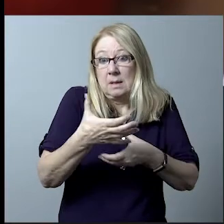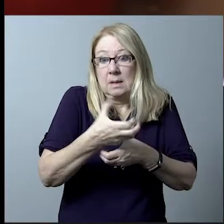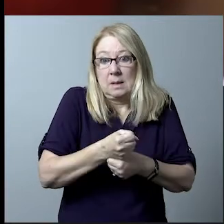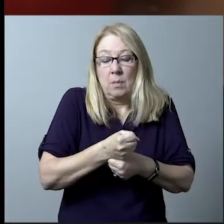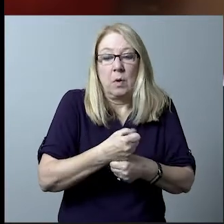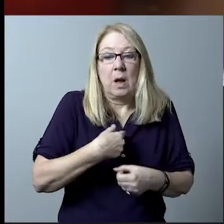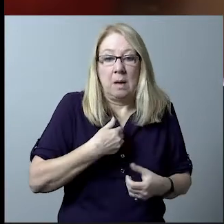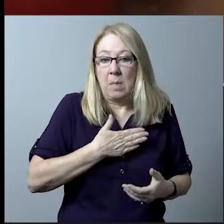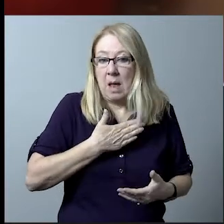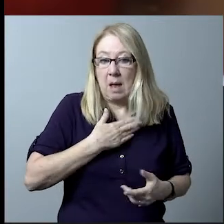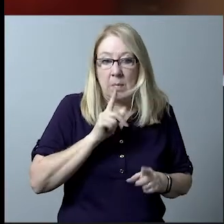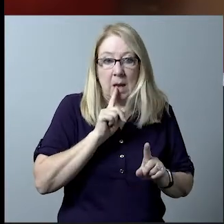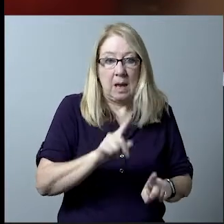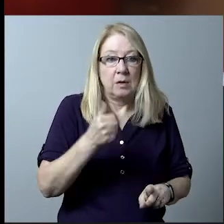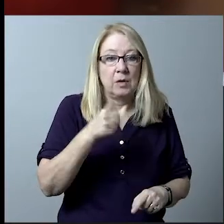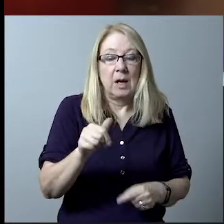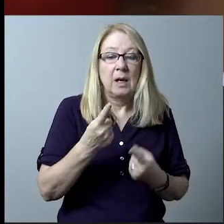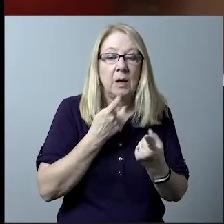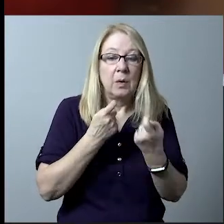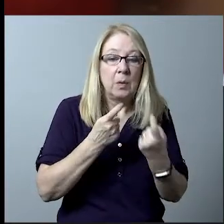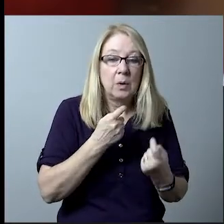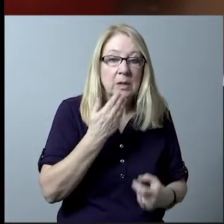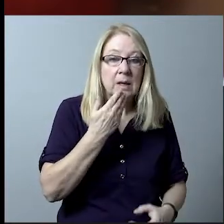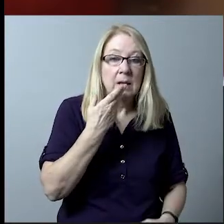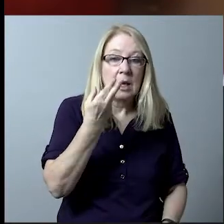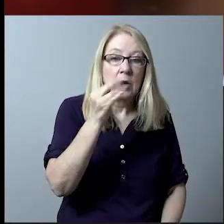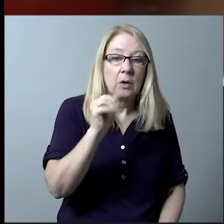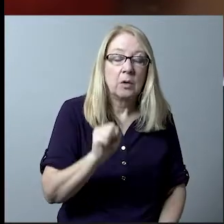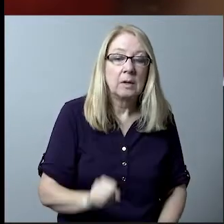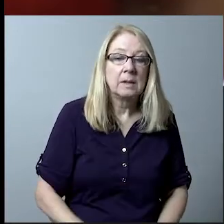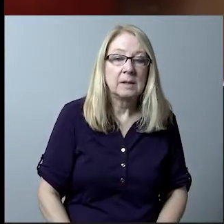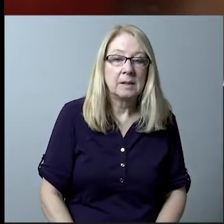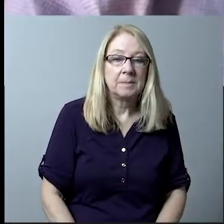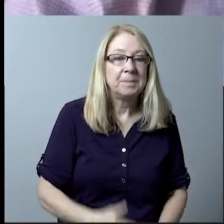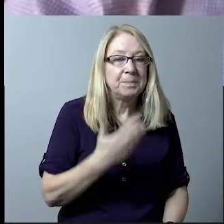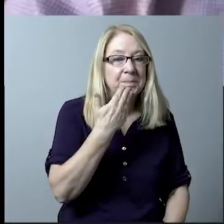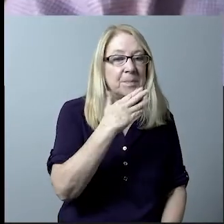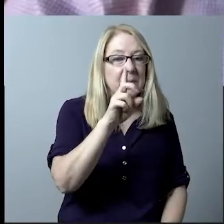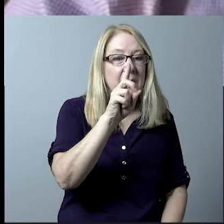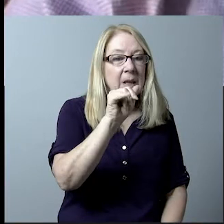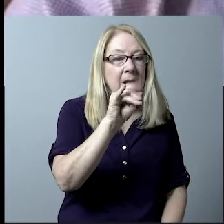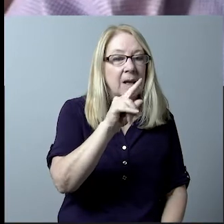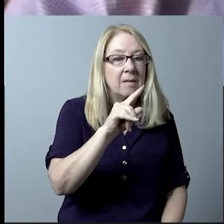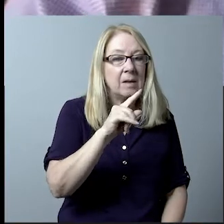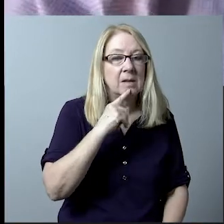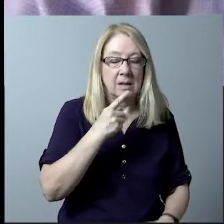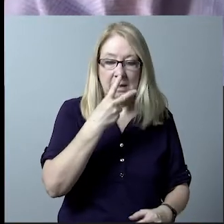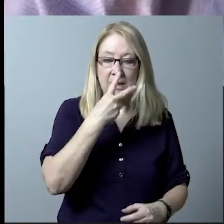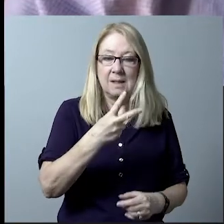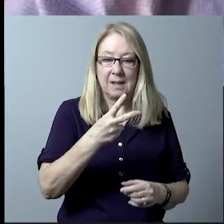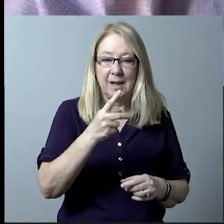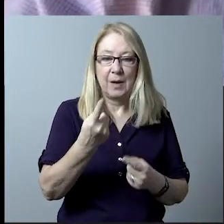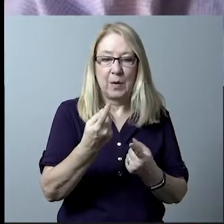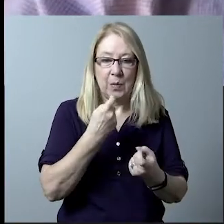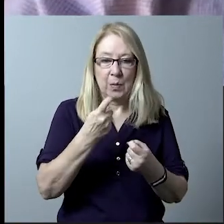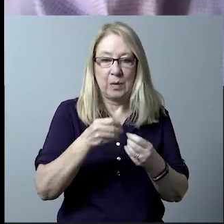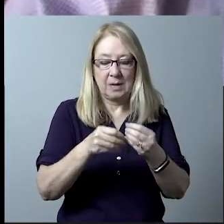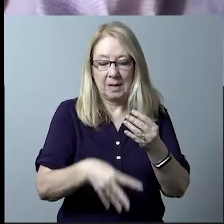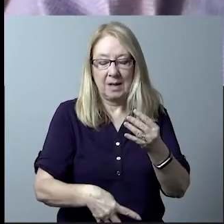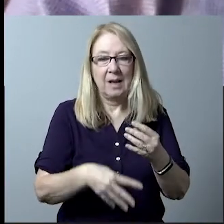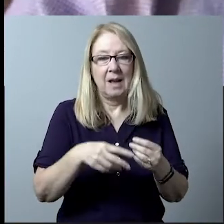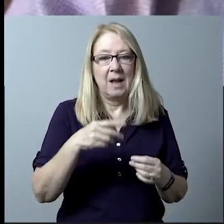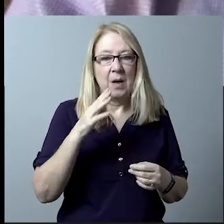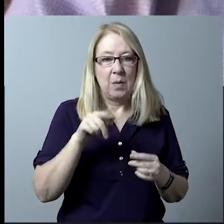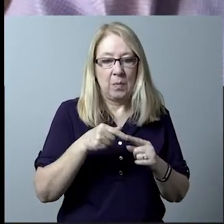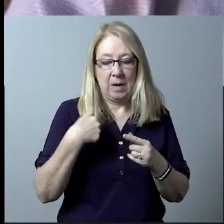And I think that's sort of a summary. I'm happy to take any questions, Chris. Perfect. Thanks, David. So the questions are